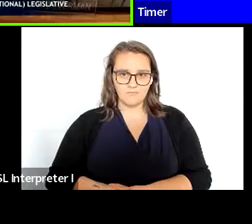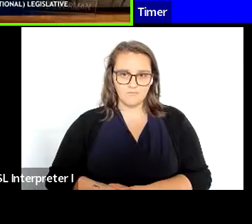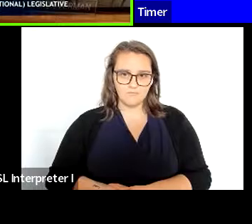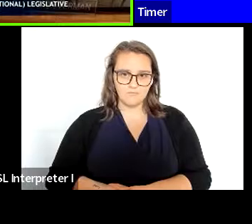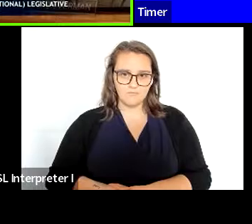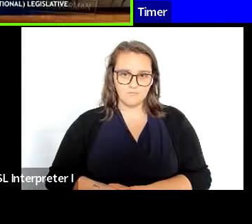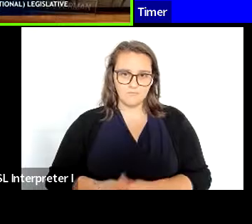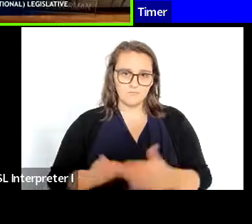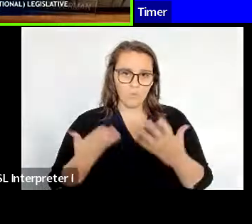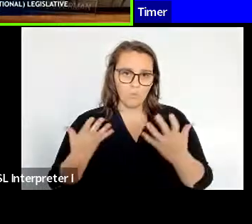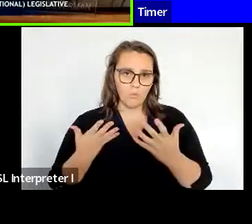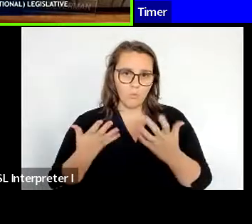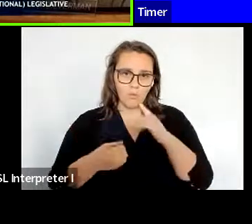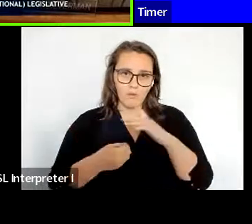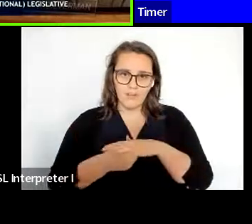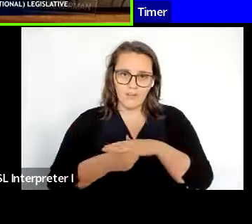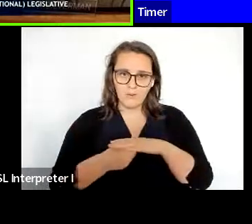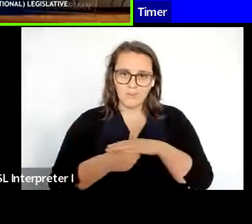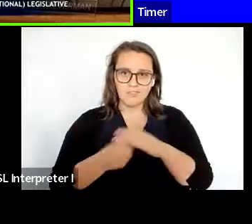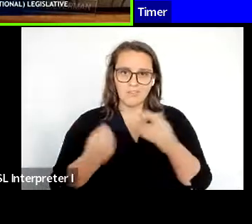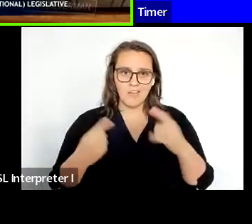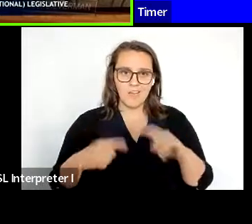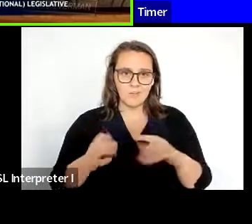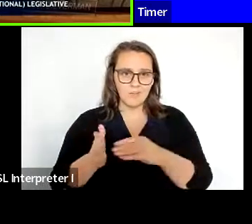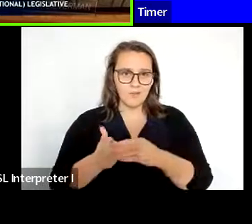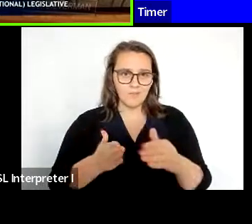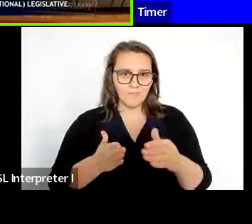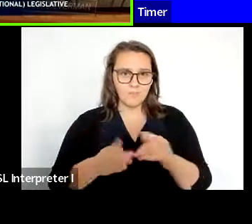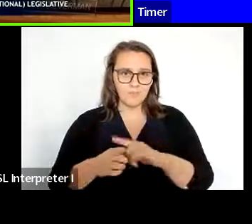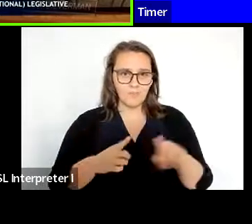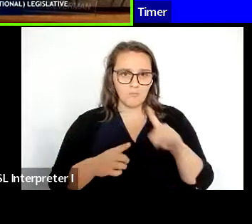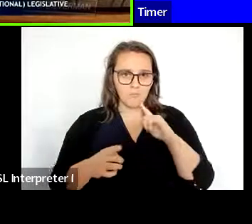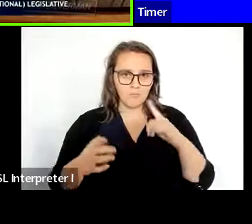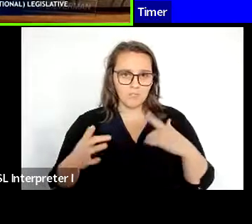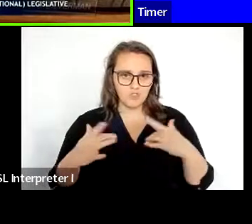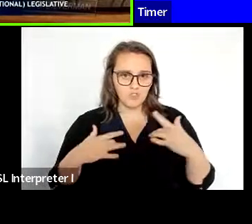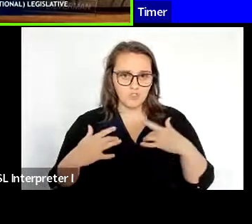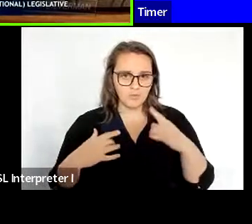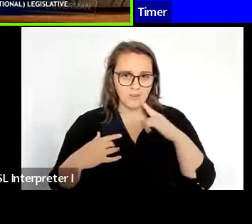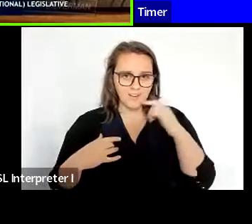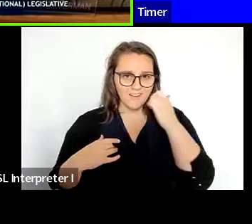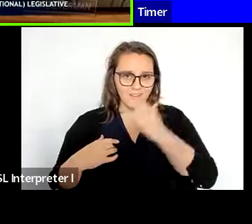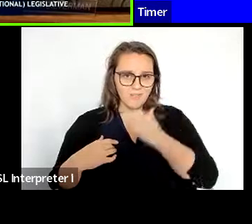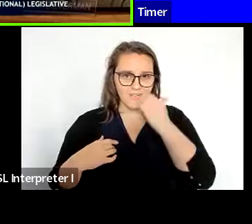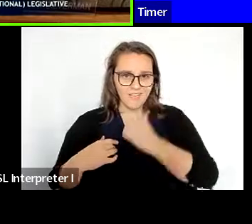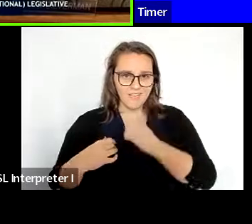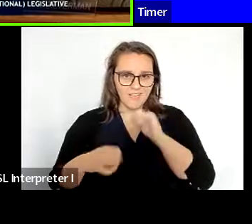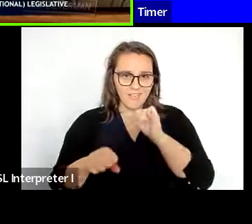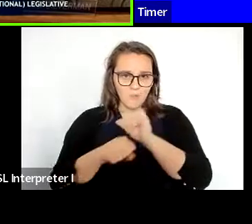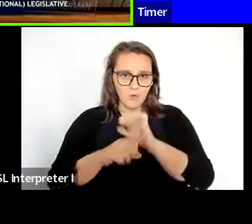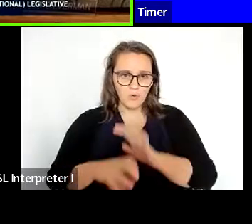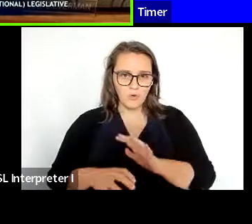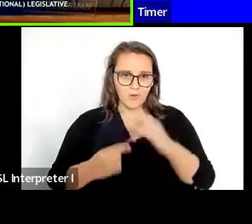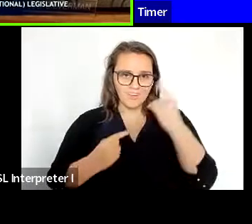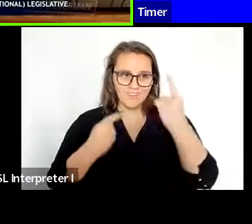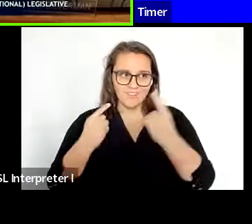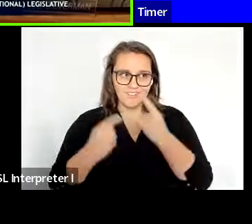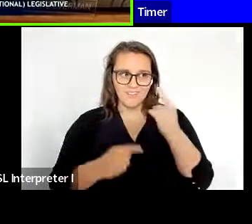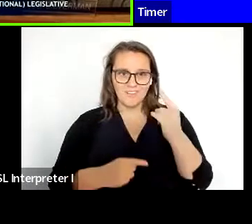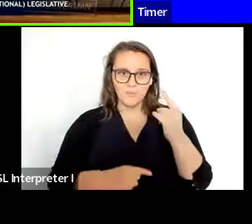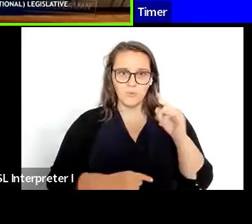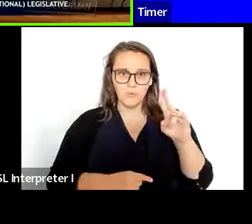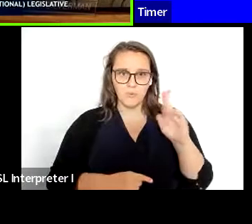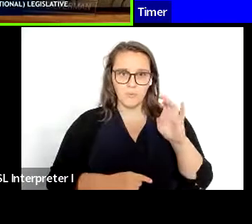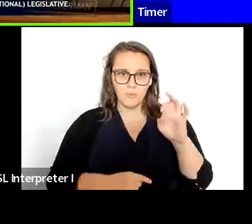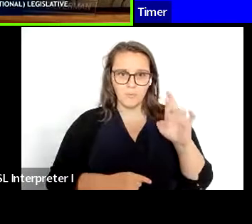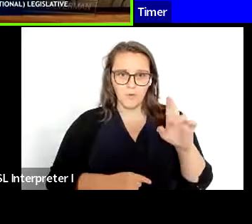what areas this is happening more frequently at, but I'm concerned about the everyday workers. As I think about Uber Eats drivers that are getting